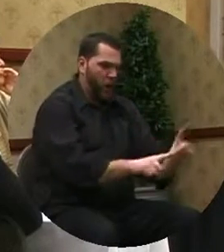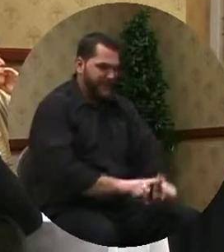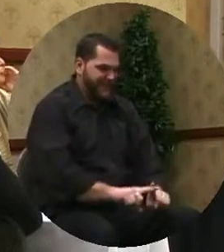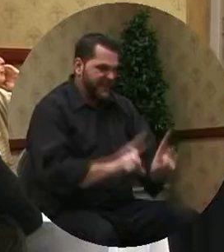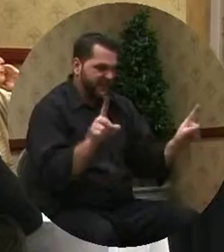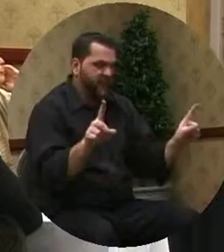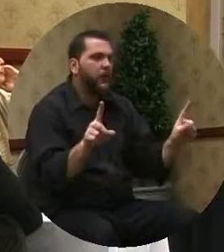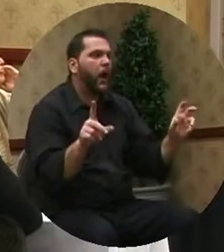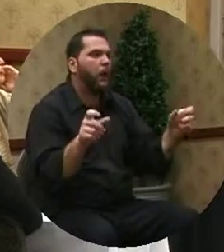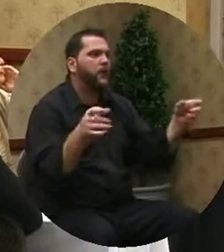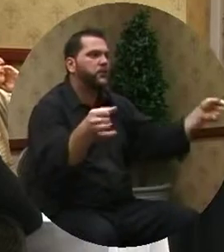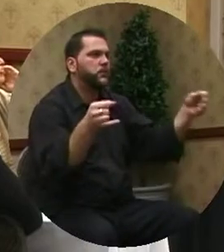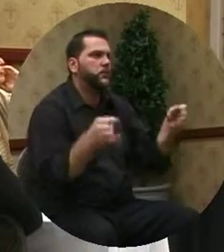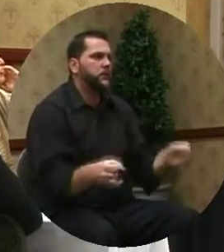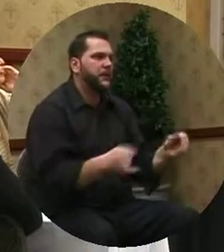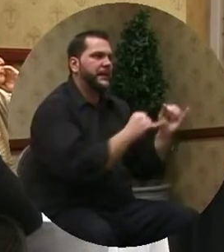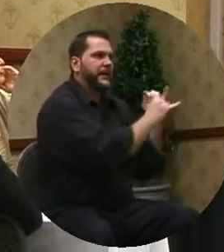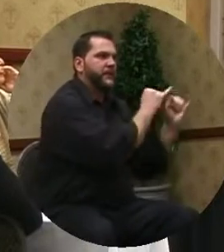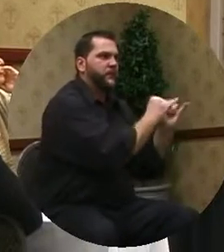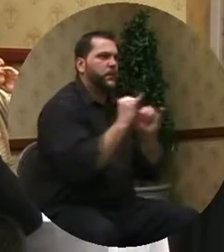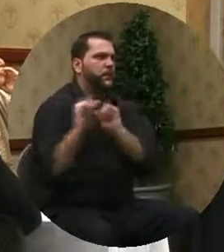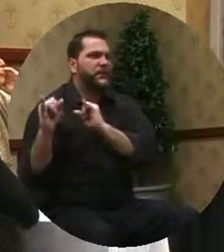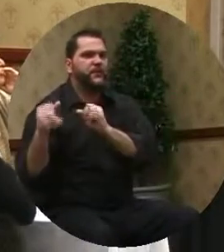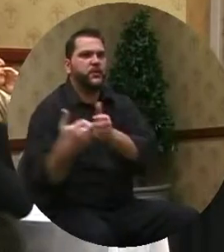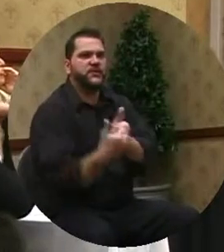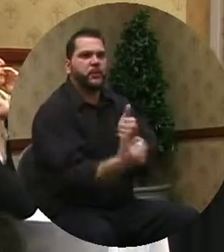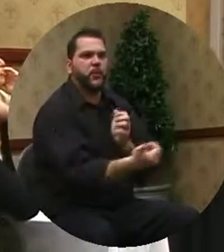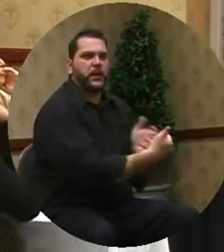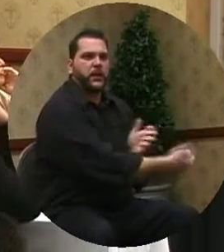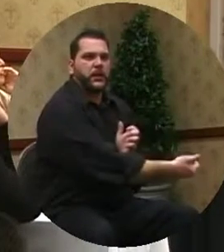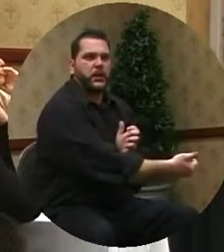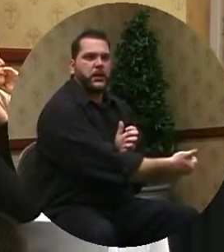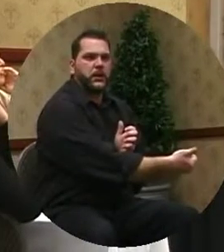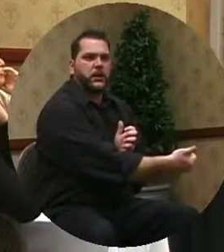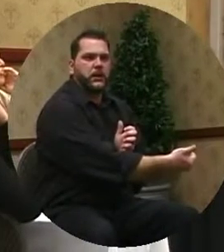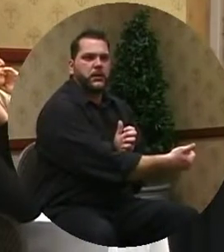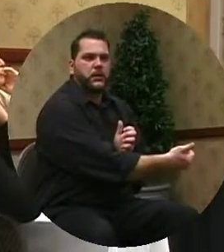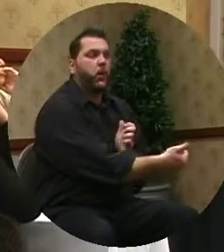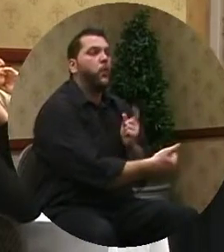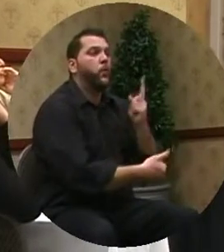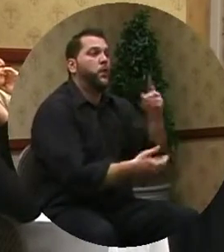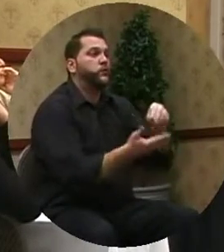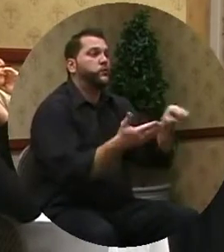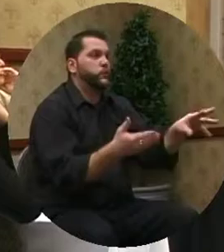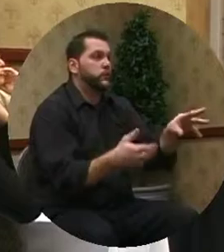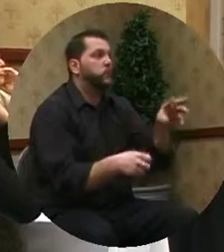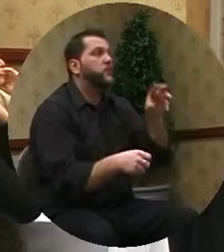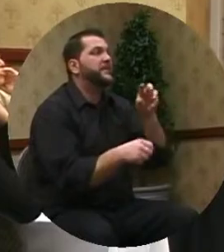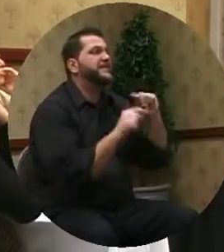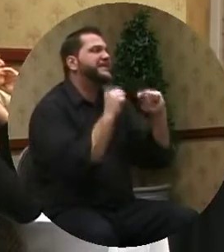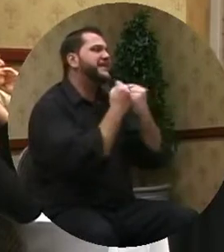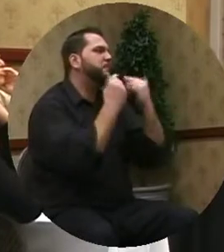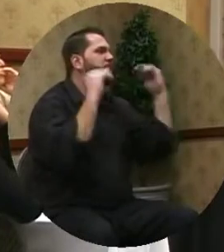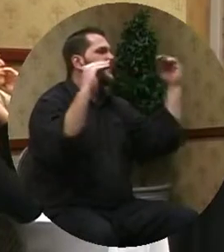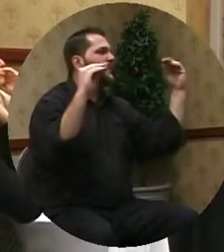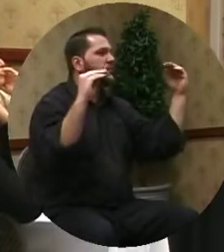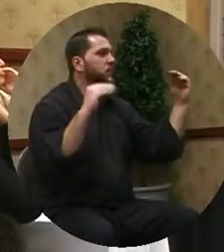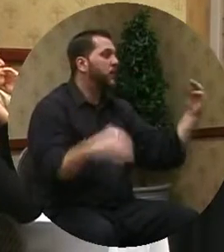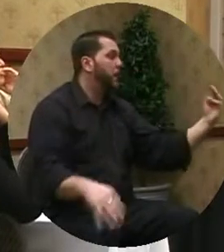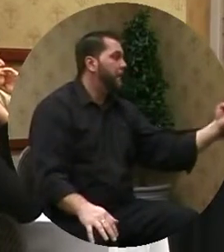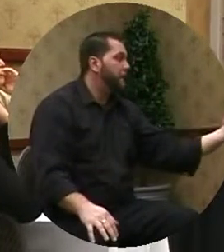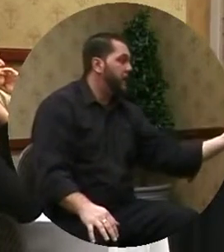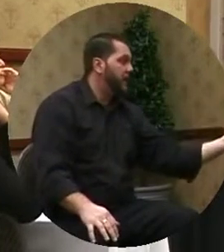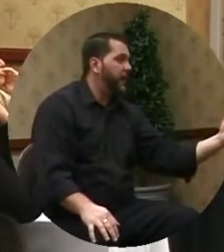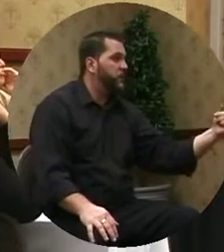good example of that is a first grader I worked with who had team teachers. One teacher taught Monday and Tuesday, and the other taught Wednesday,